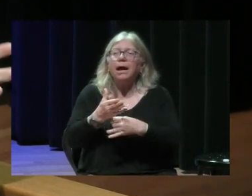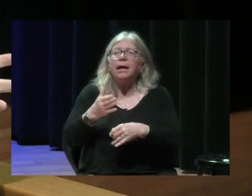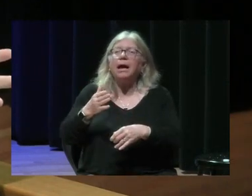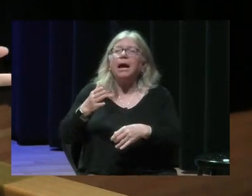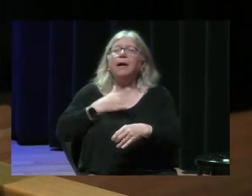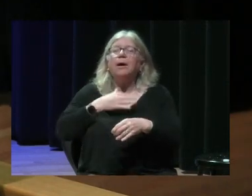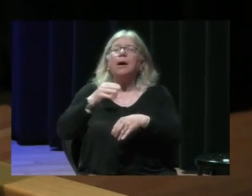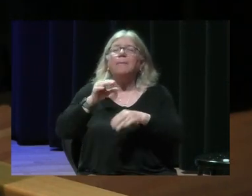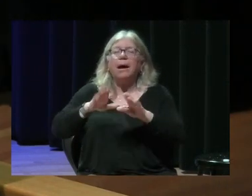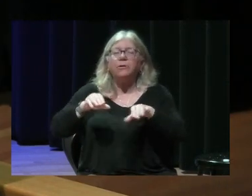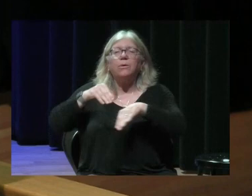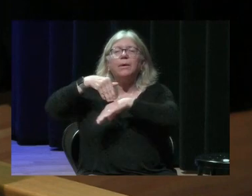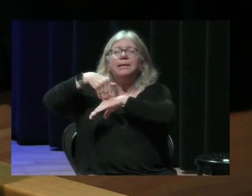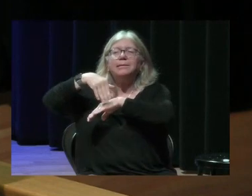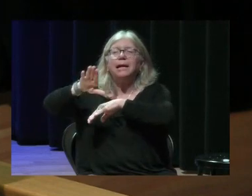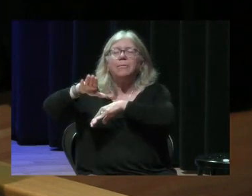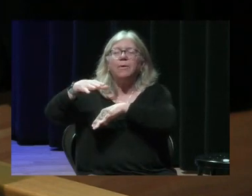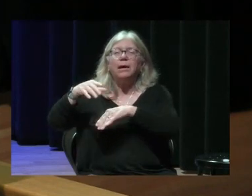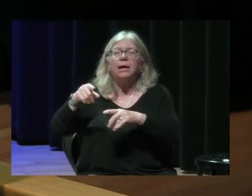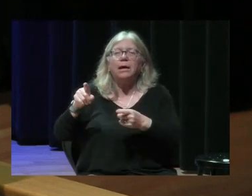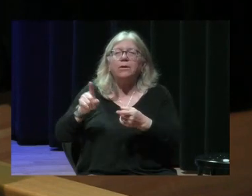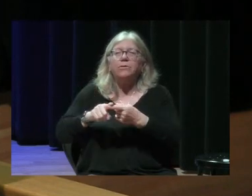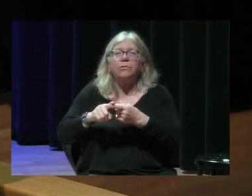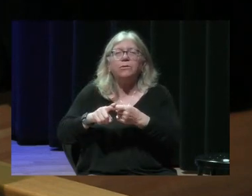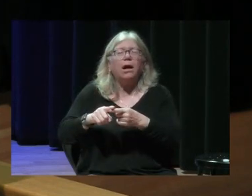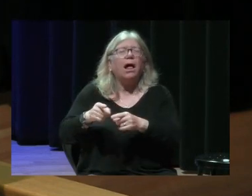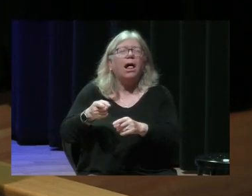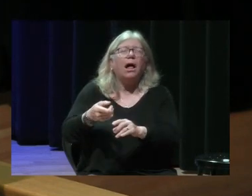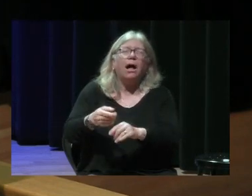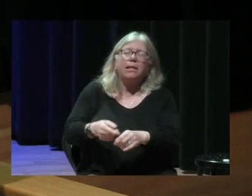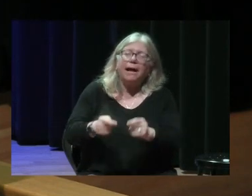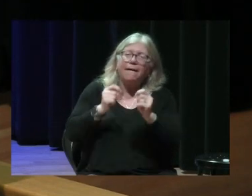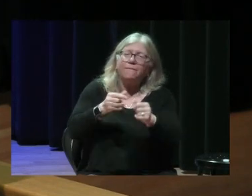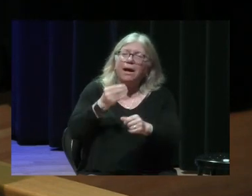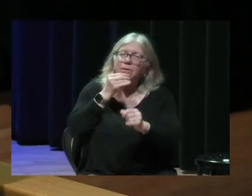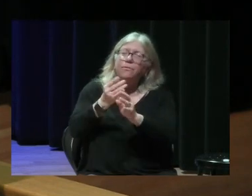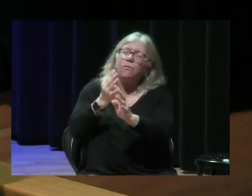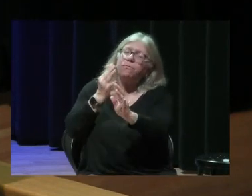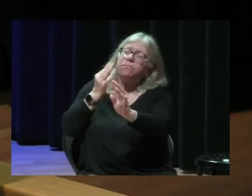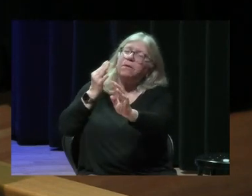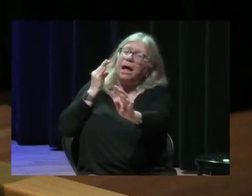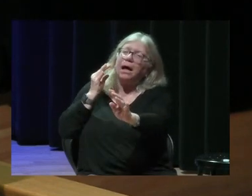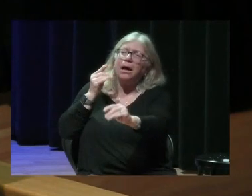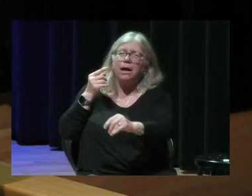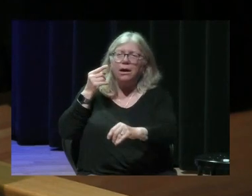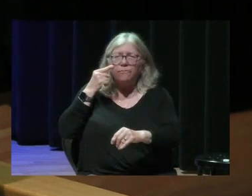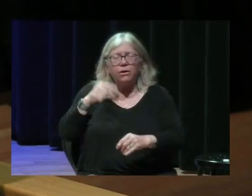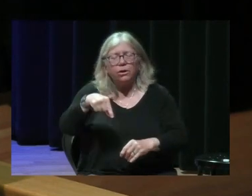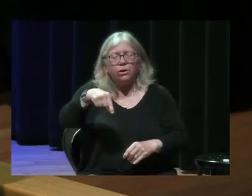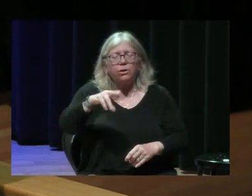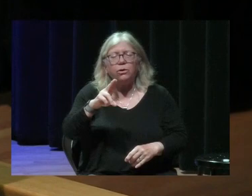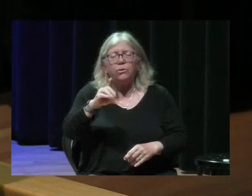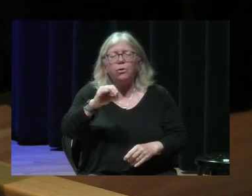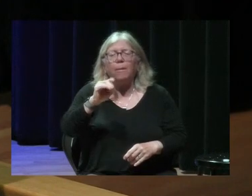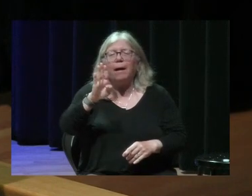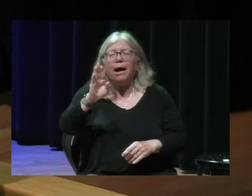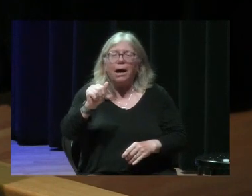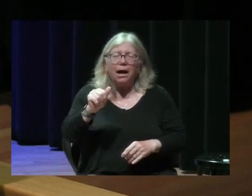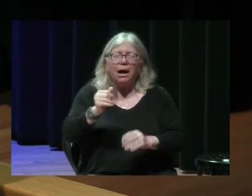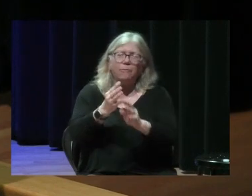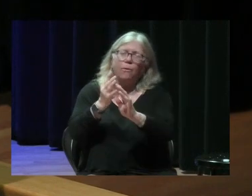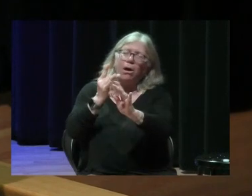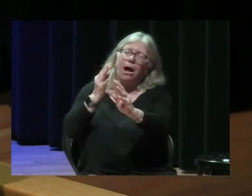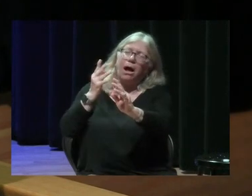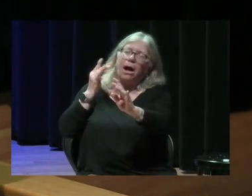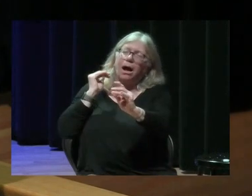the very long fast food line. I believe it was for Qdoba. It was very long. They were